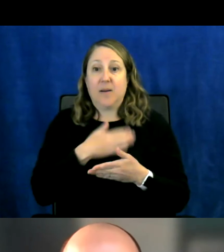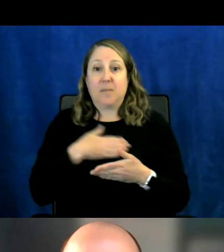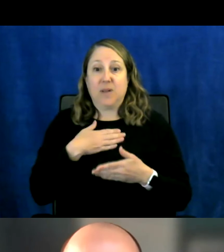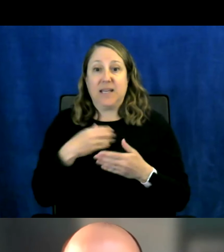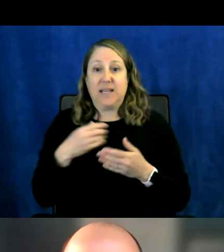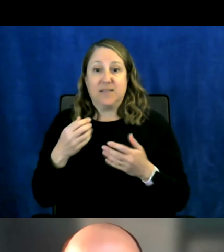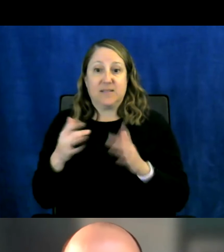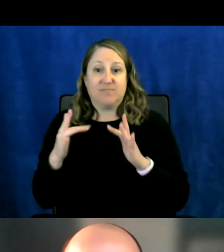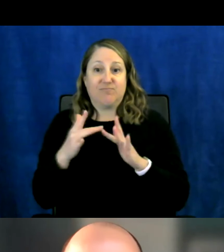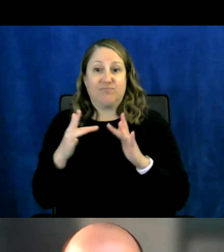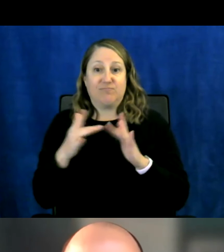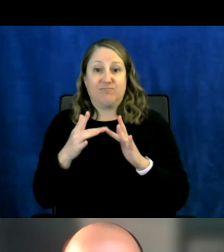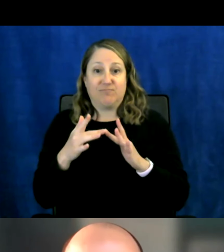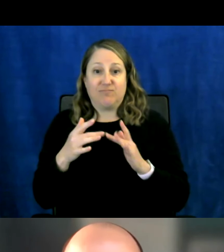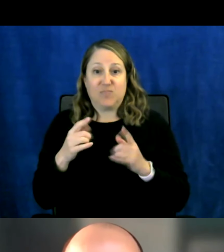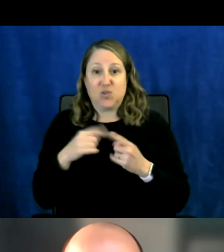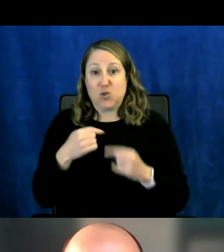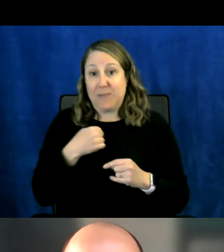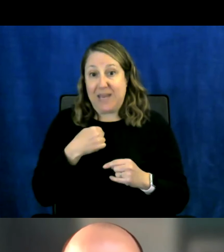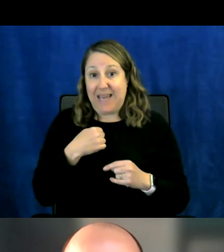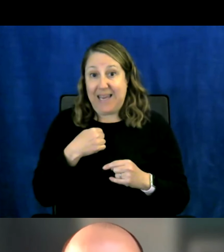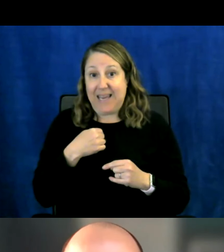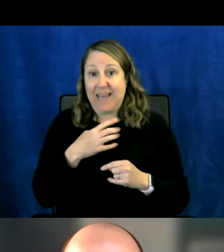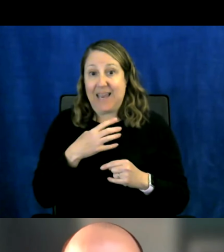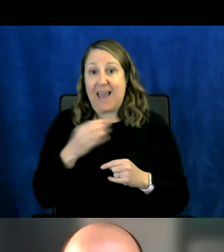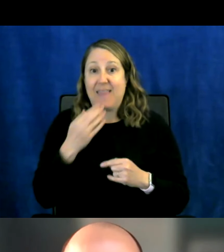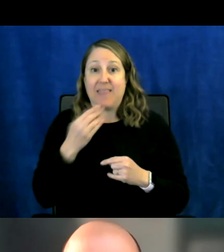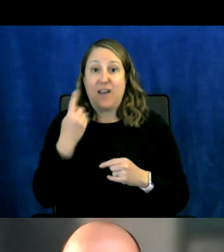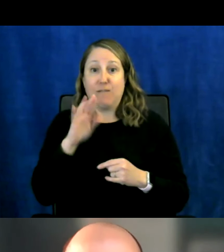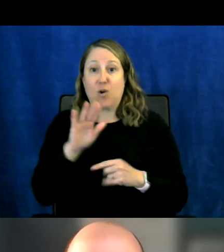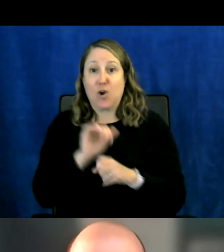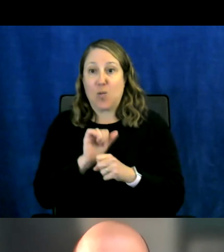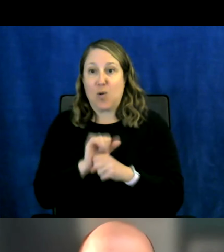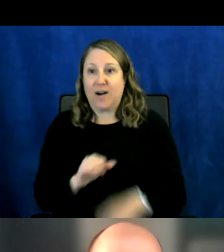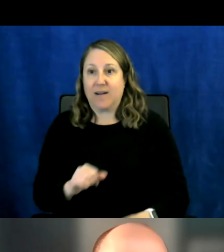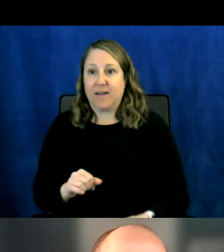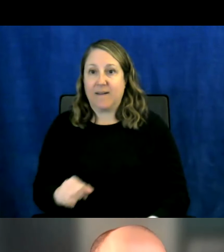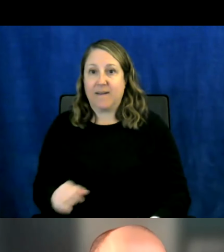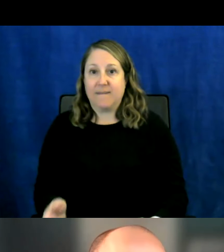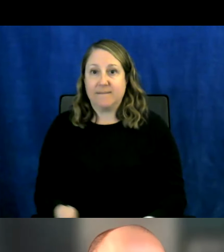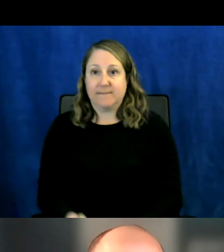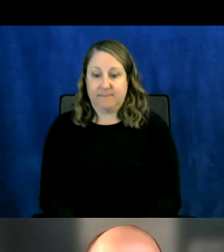out to me, and thank you for your work.